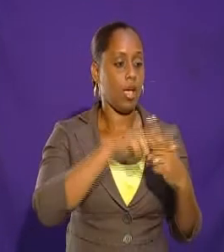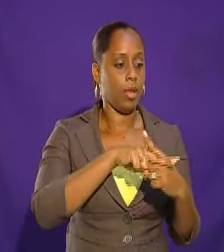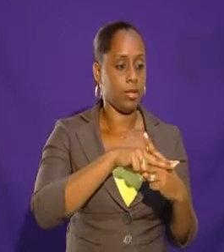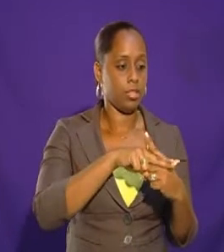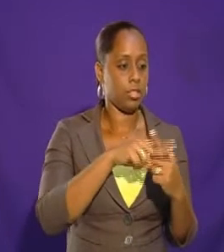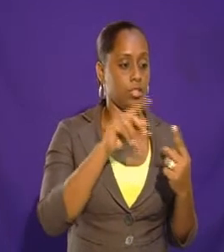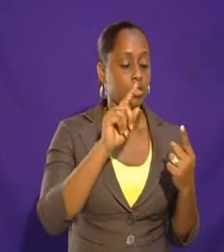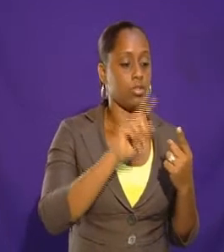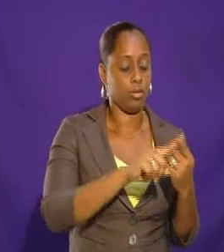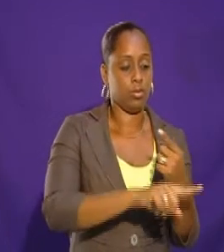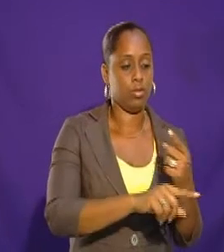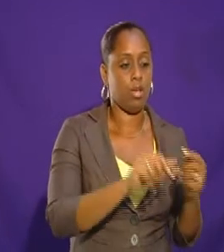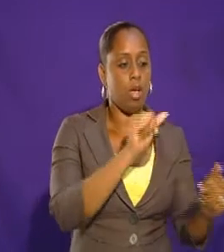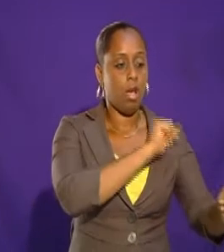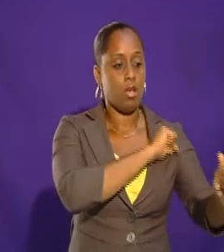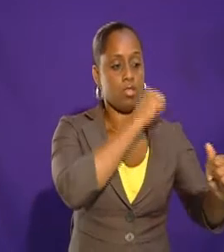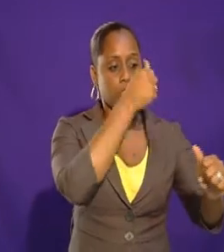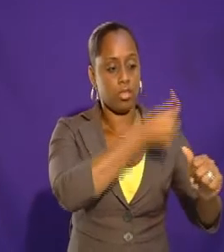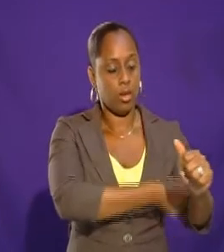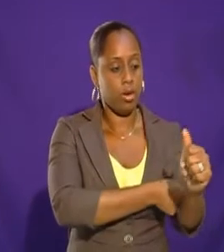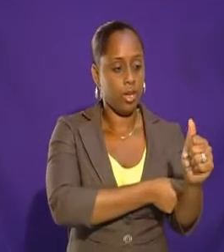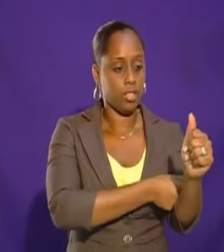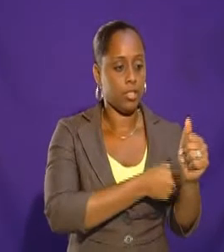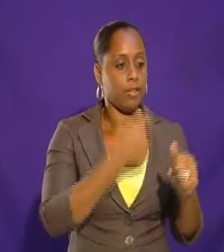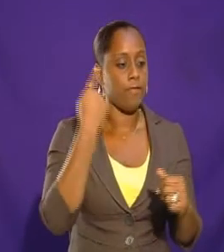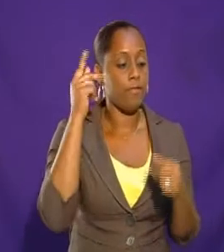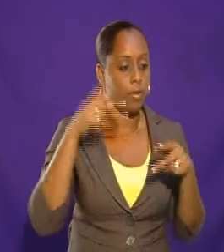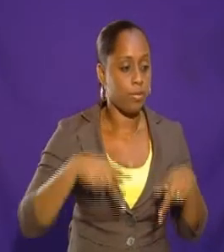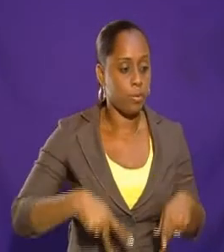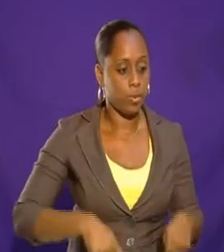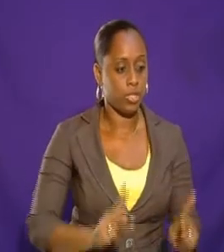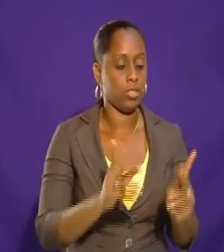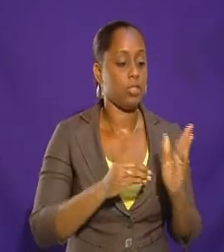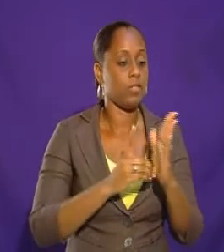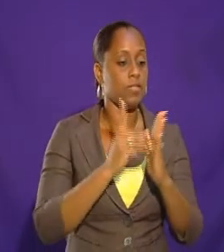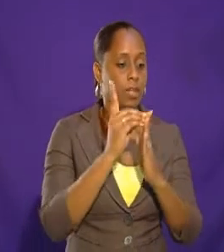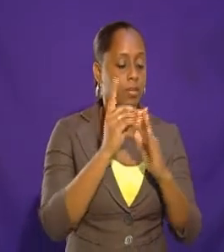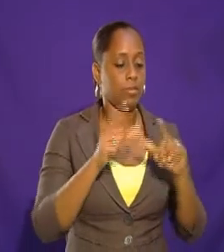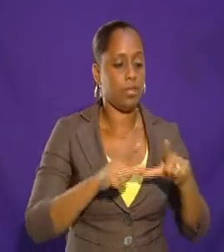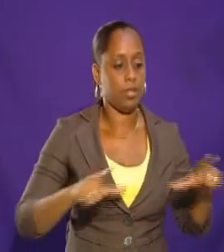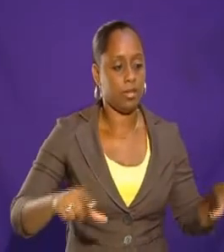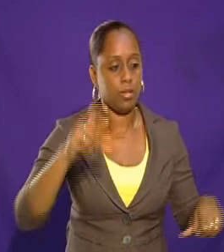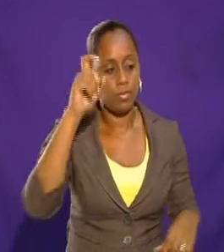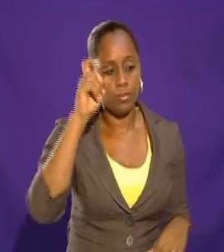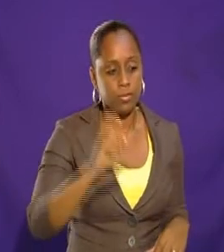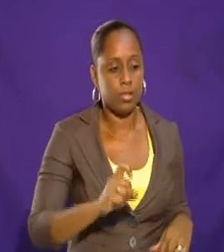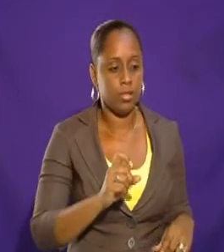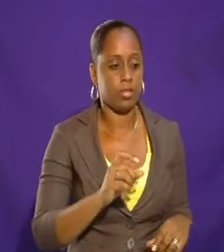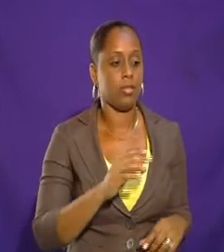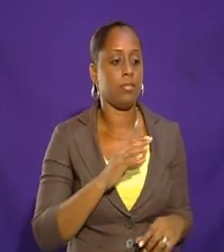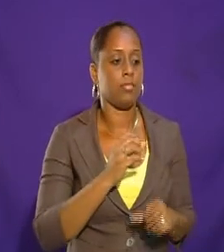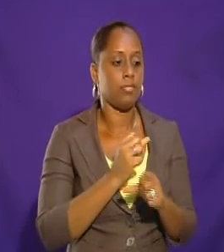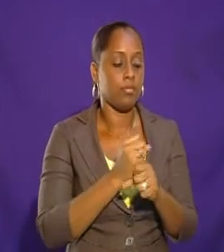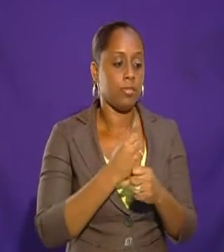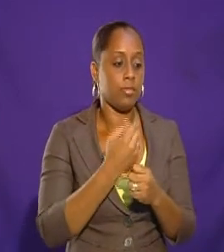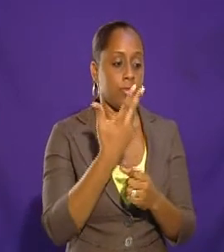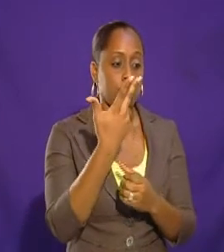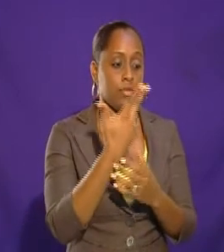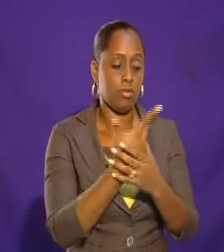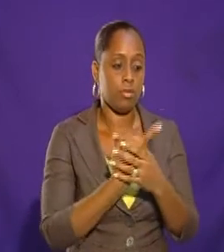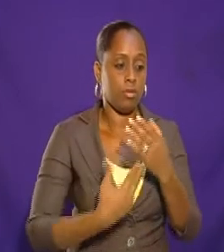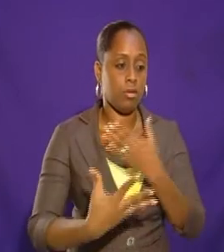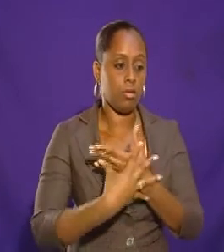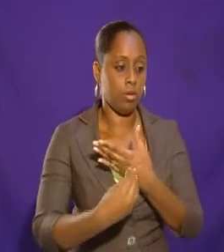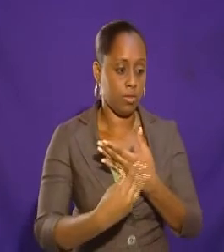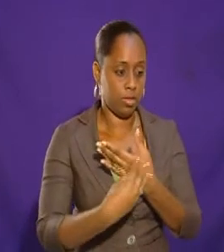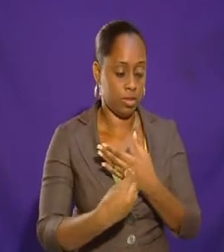An application to the authority for permission to develop land must be made in triplicate on a form approved